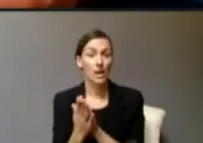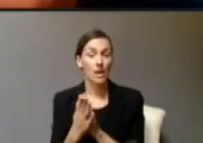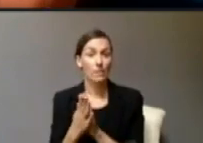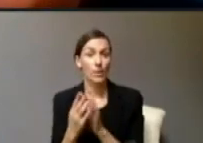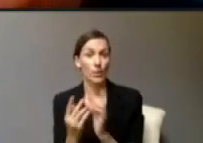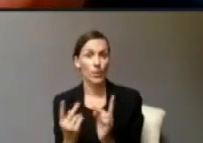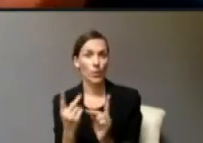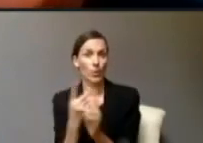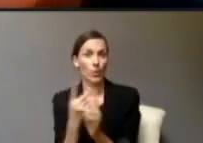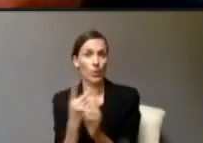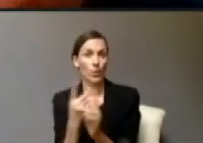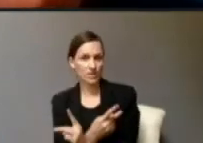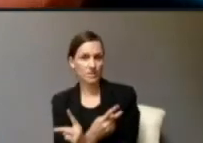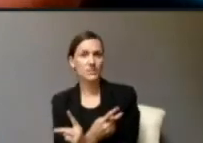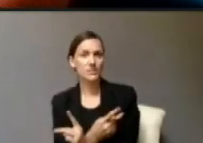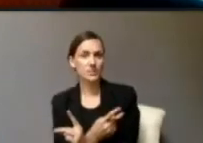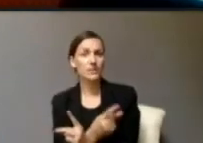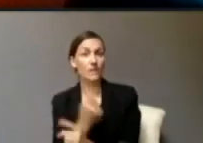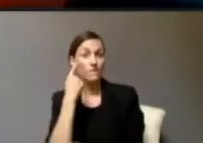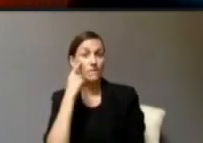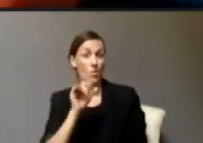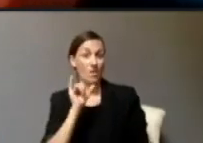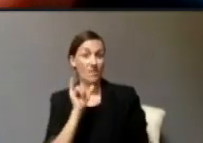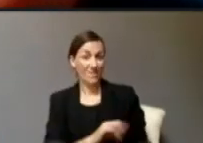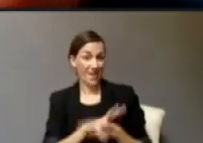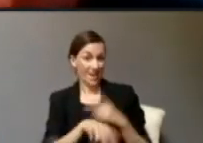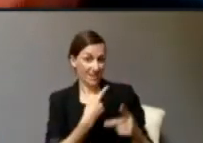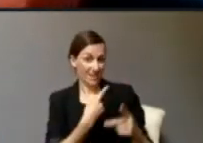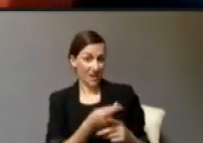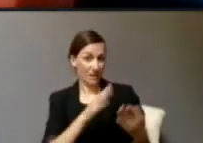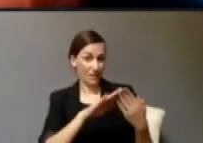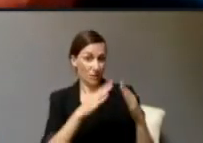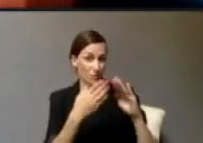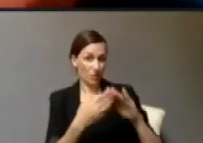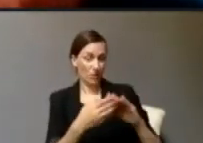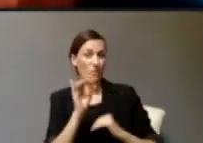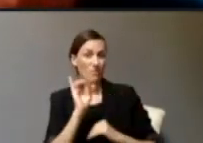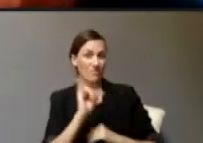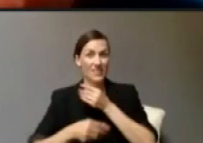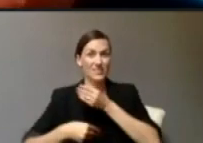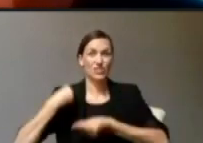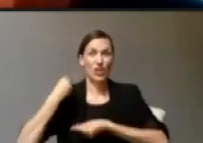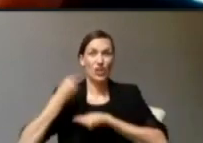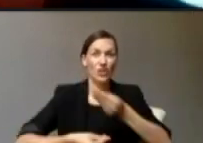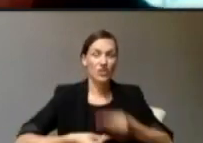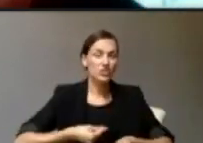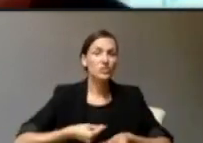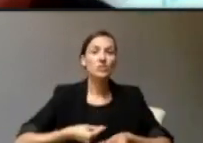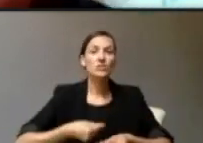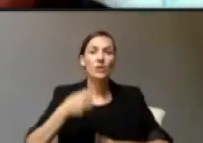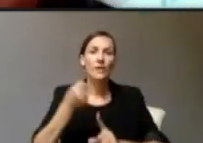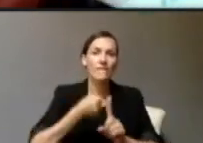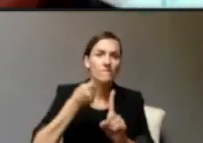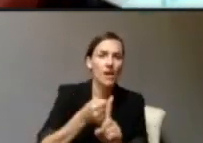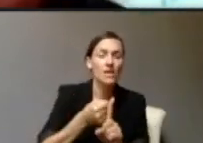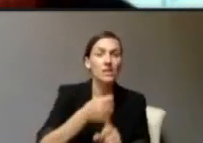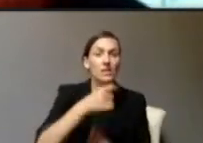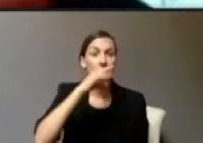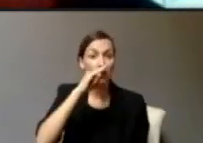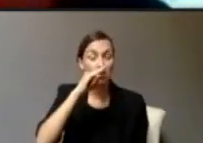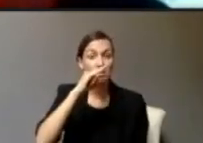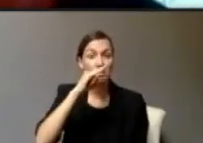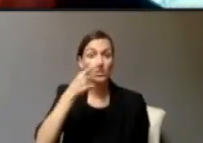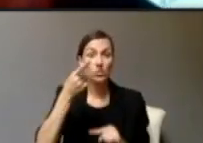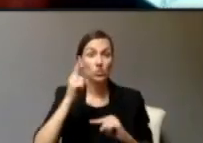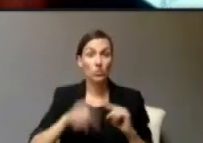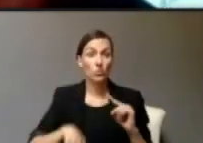community. But these are generational impacts that we're going to see now. These are things where kids are going to be, you can't